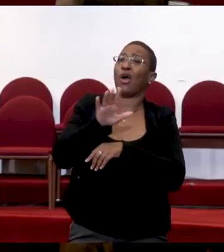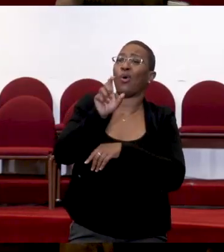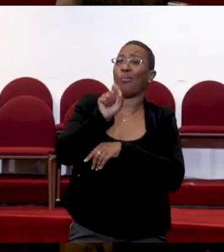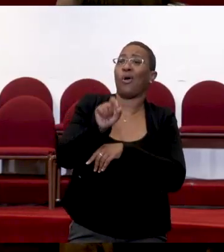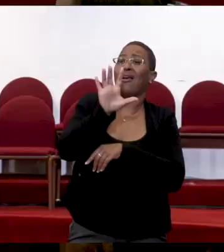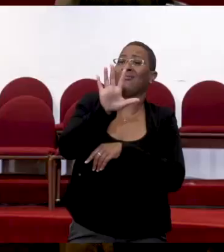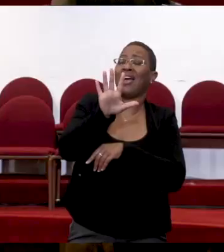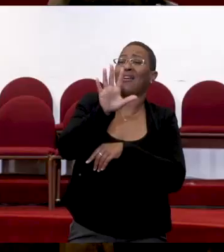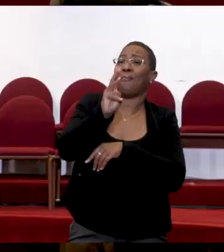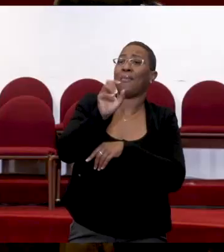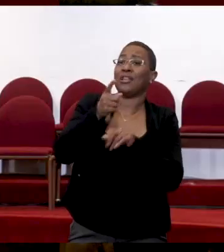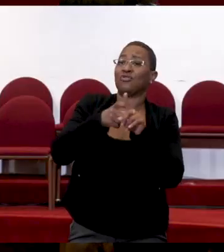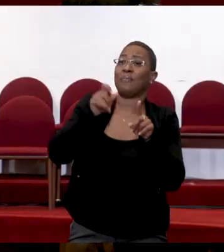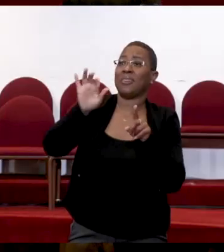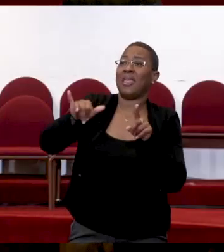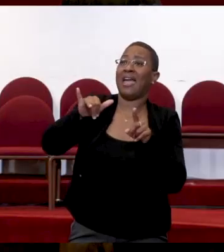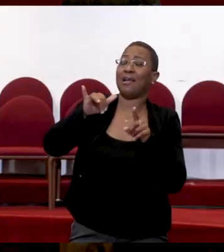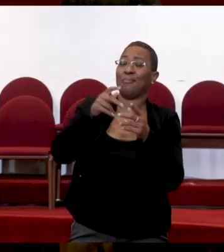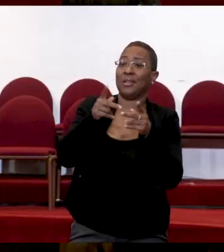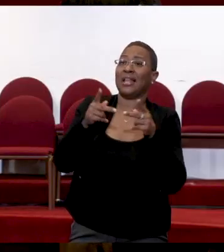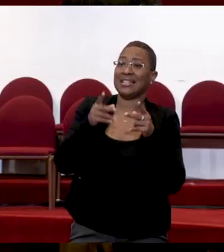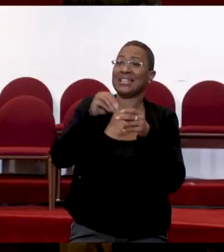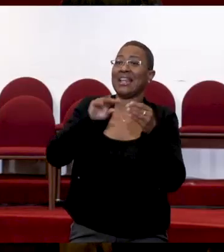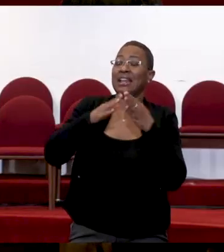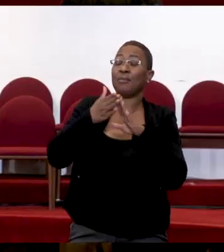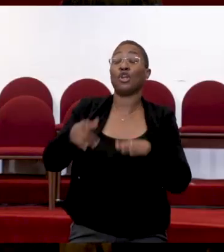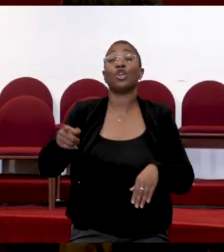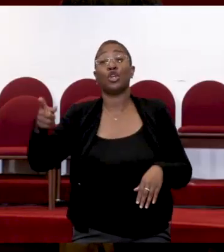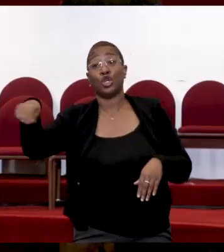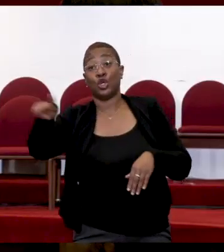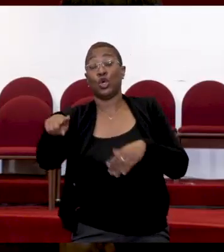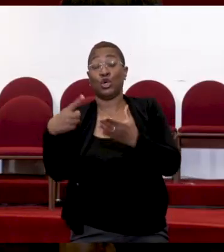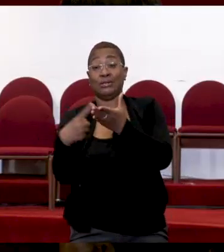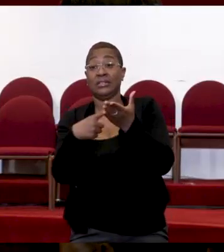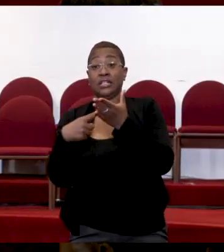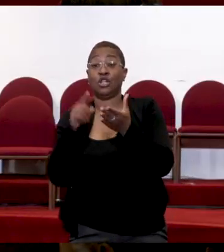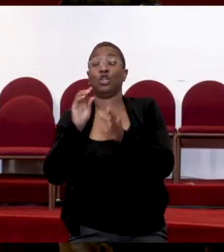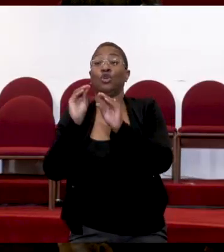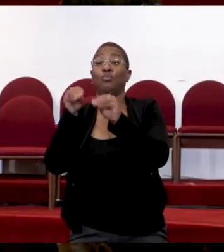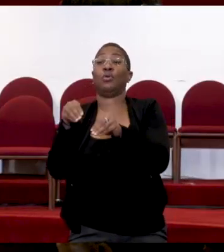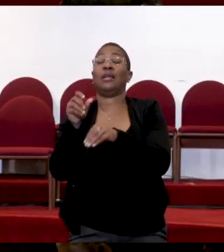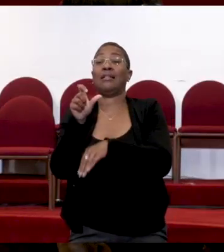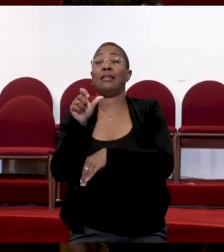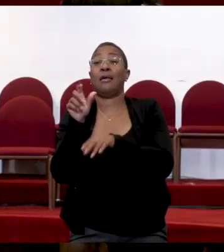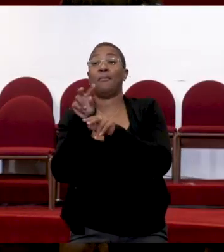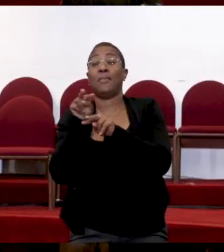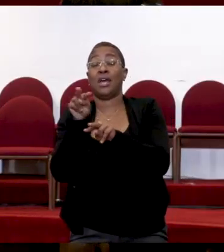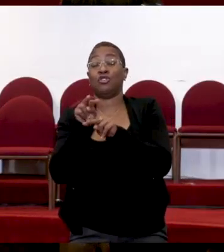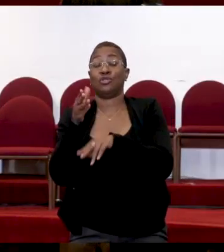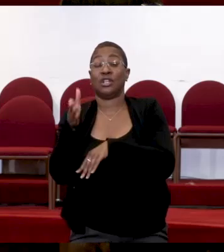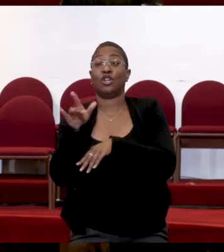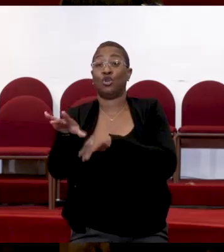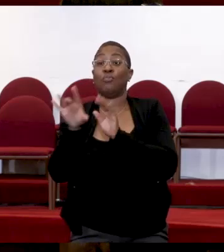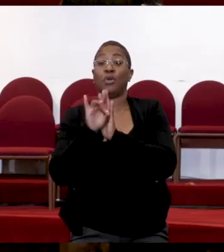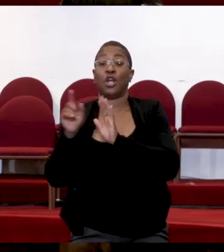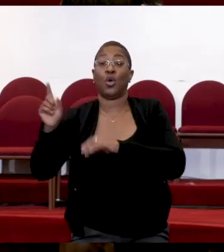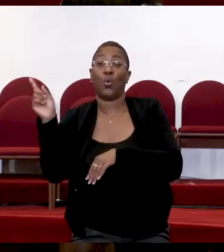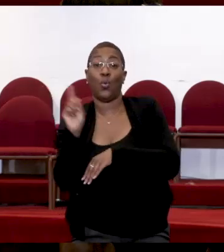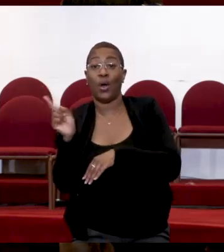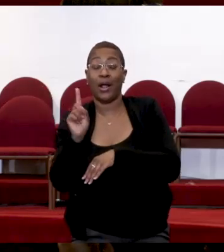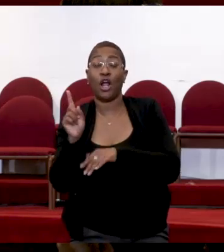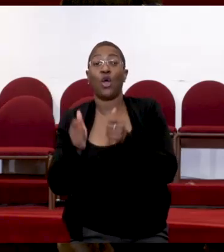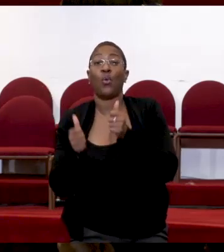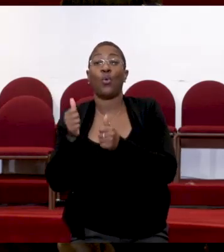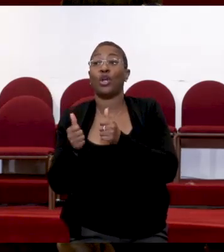Okay, so you guys, you talk, and we will put the monitors in the yards. You pick where you want them. If you think the wind's